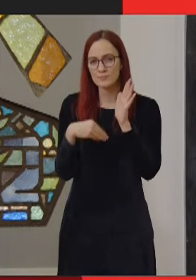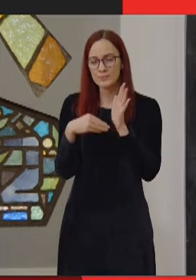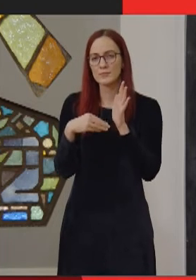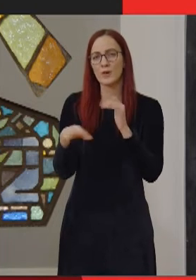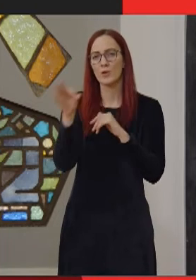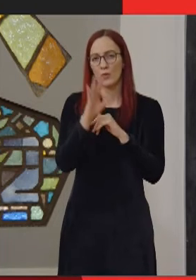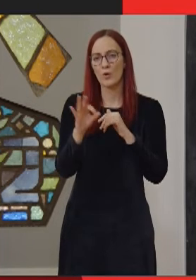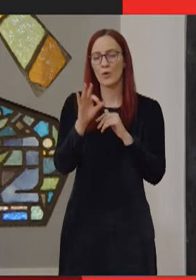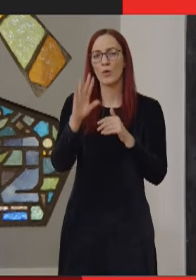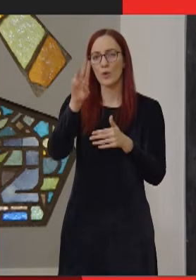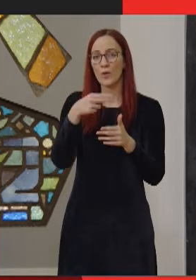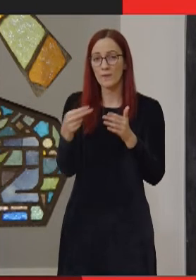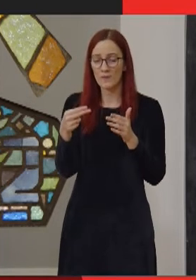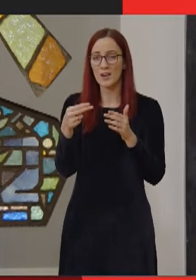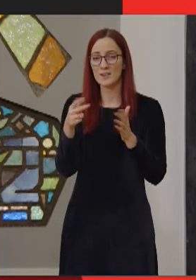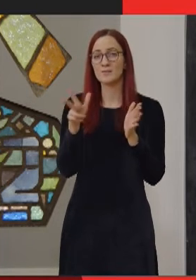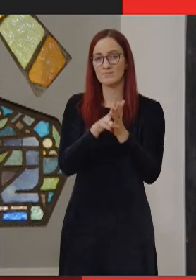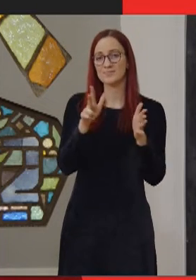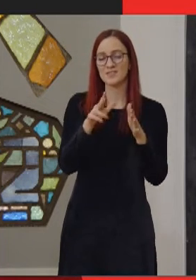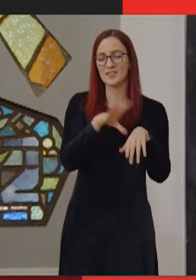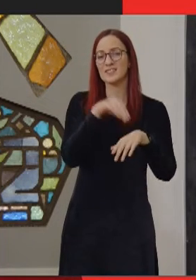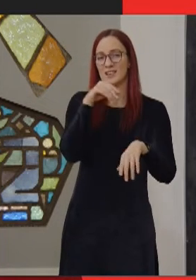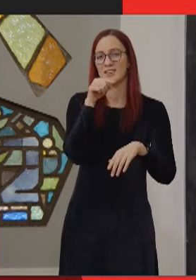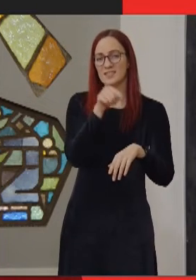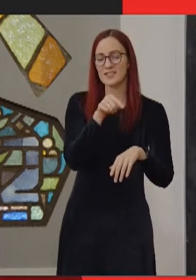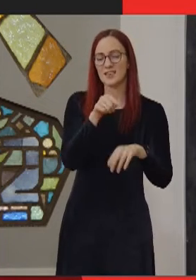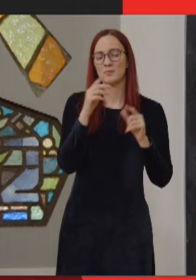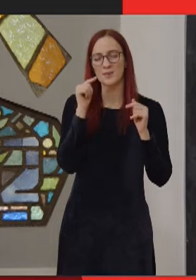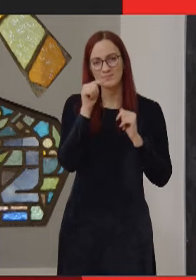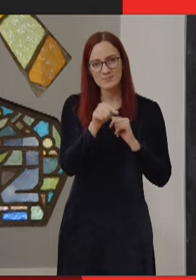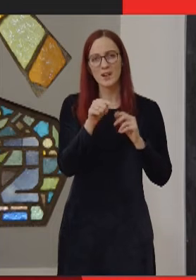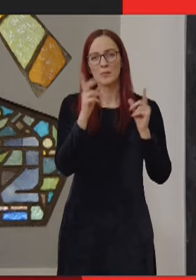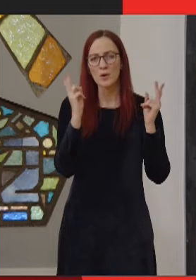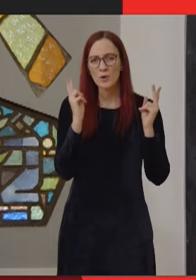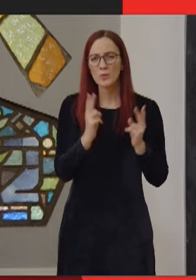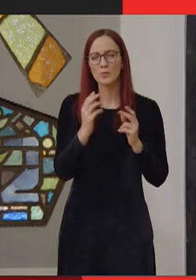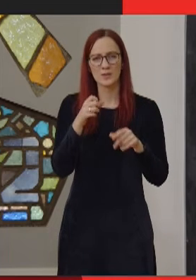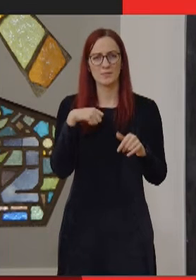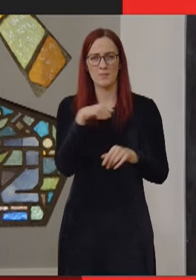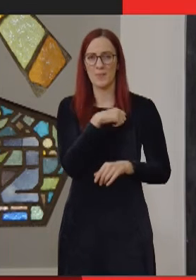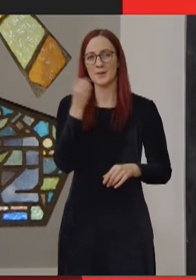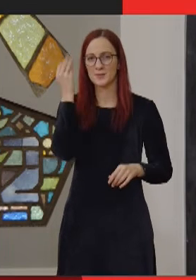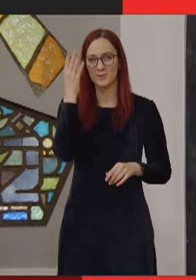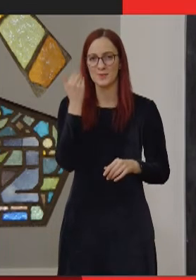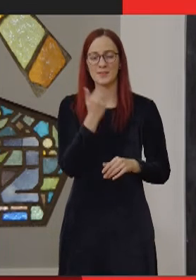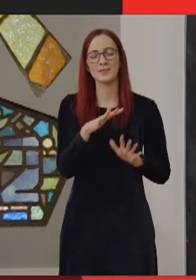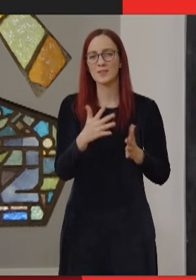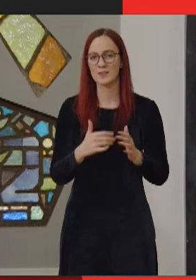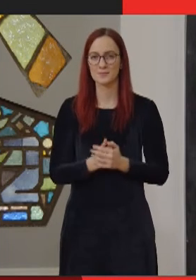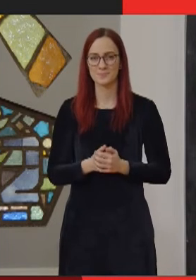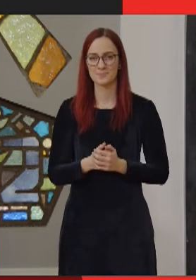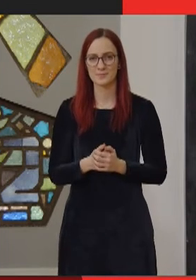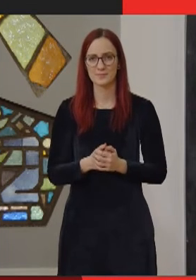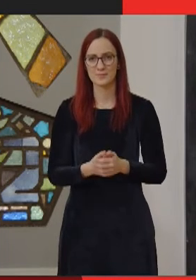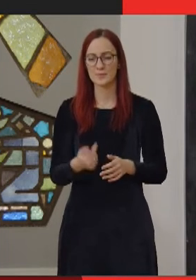they can find different means to help them. Members of parliament understand